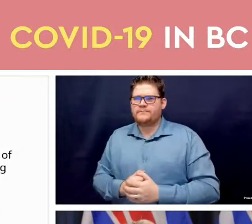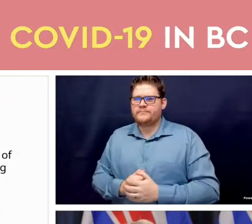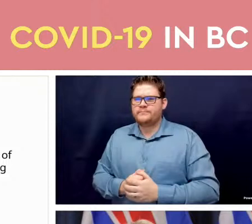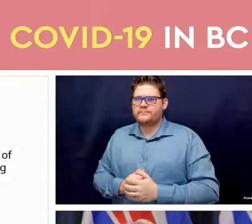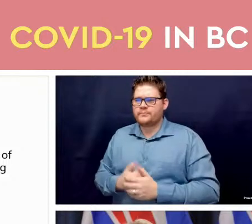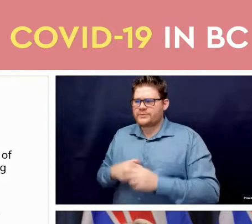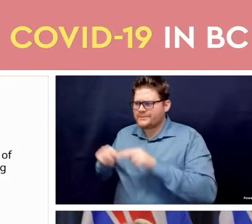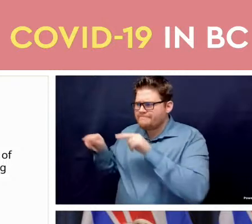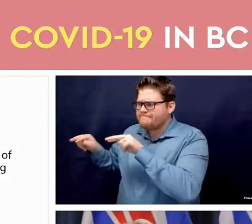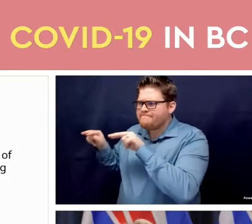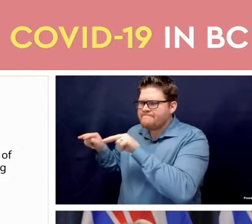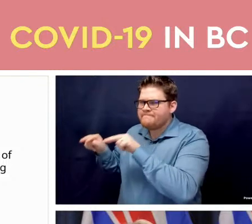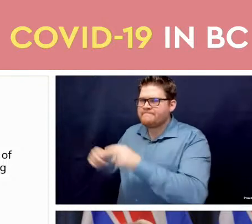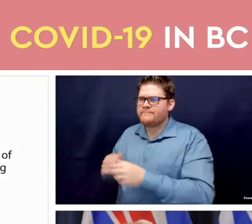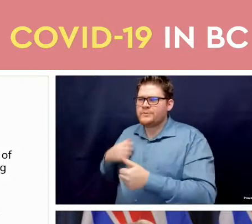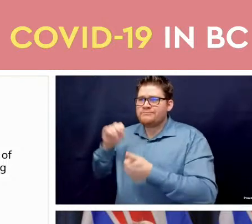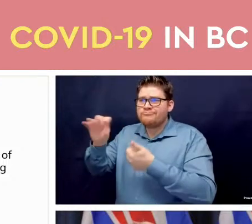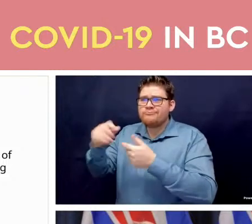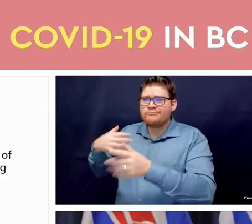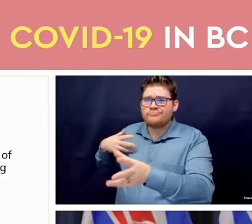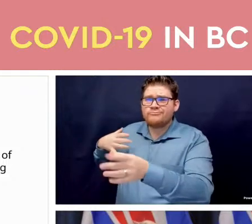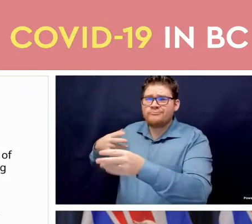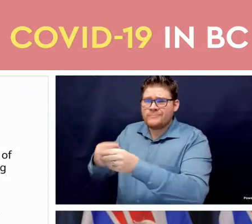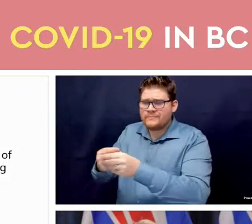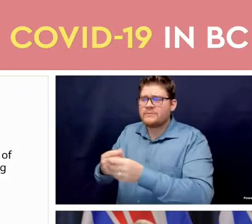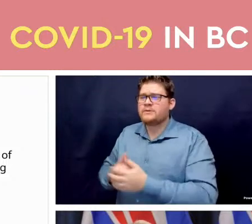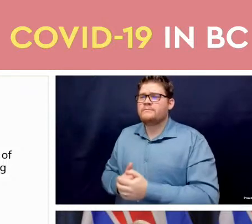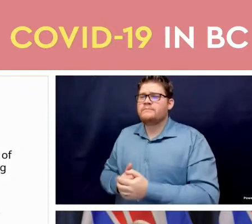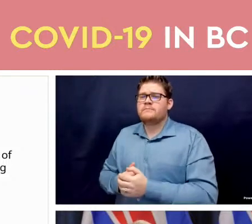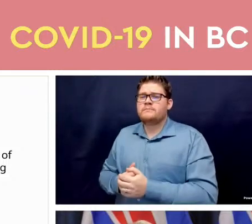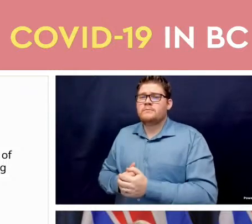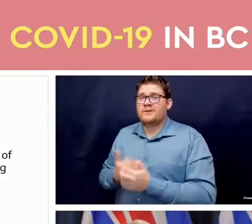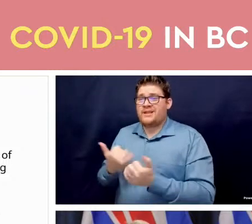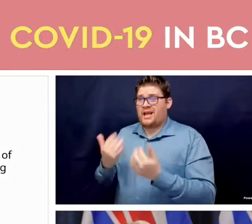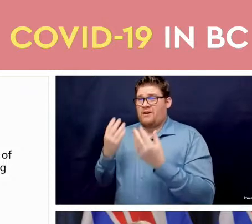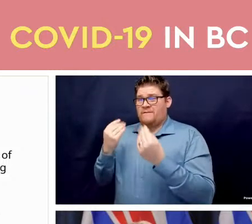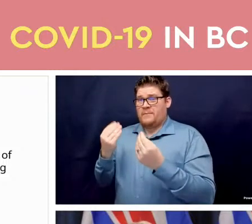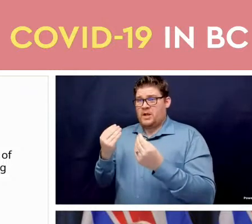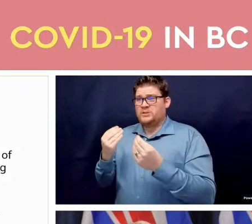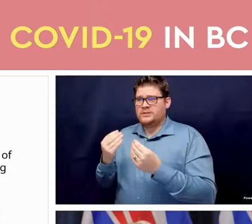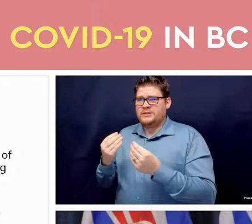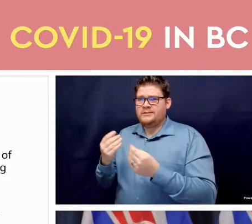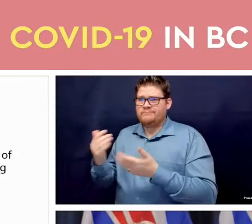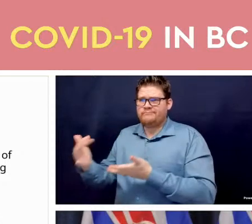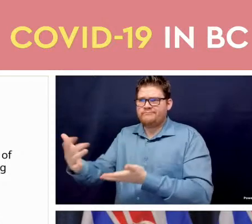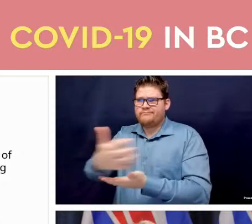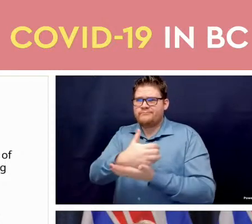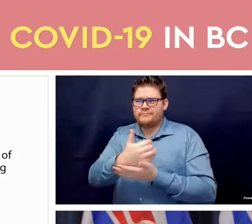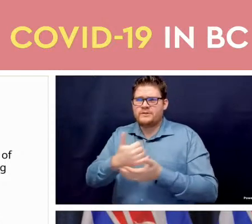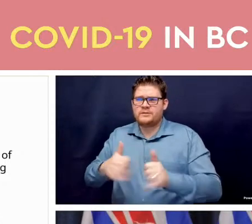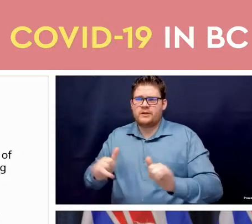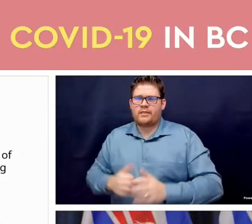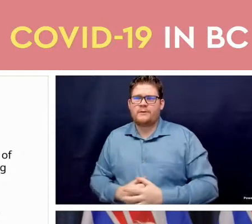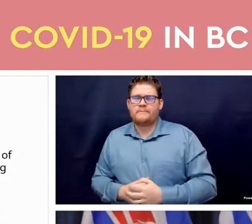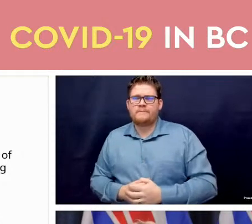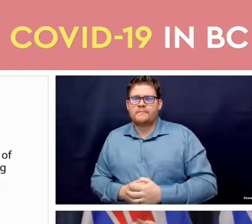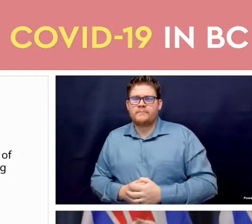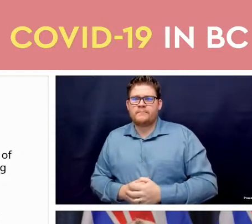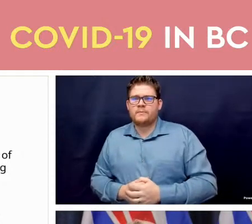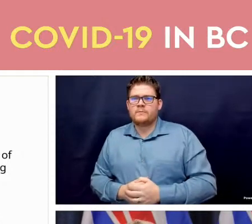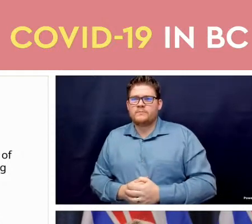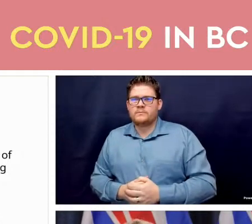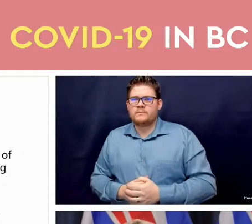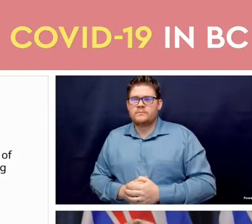know, because it helps us understand the severity of COVID as we're progressing through this pandemic. But that